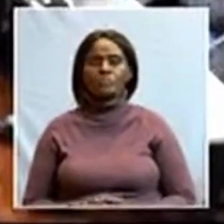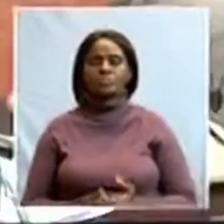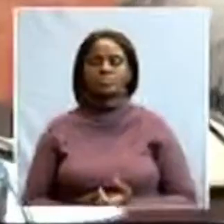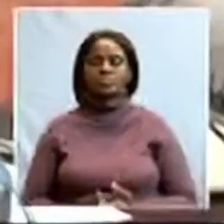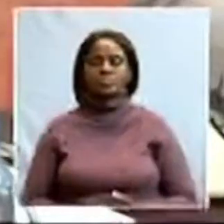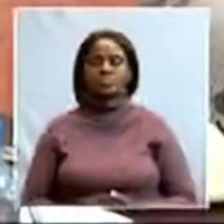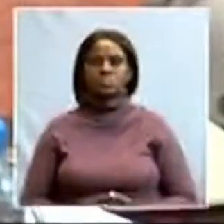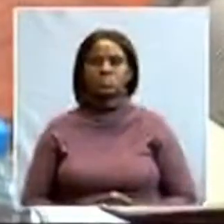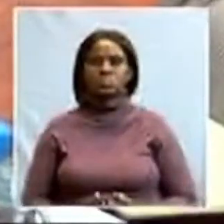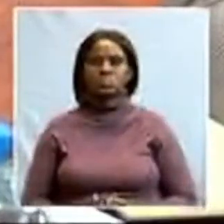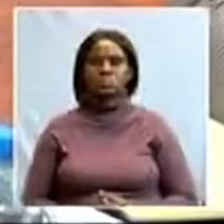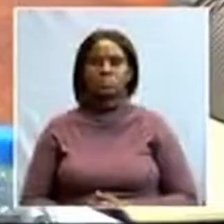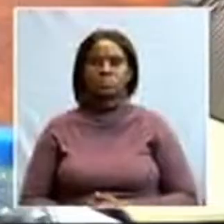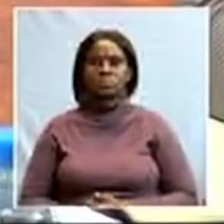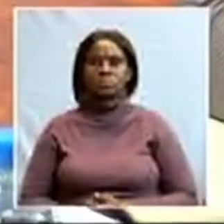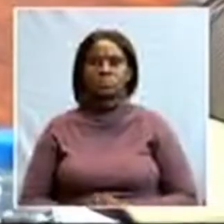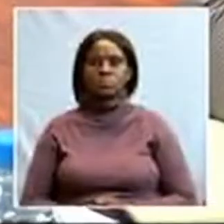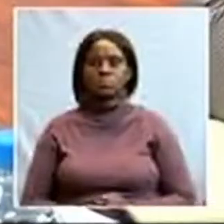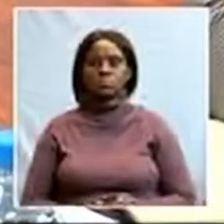Director.